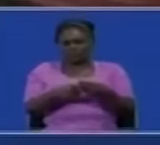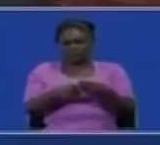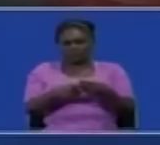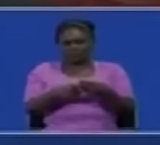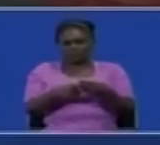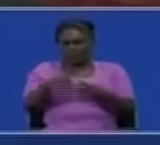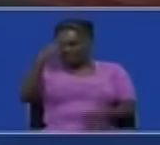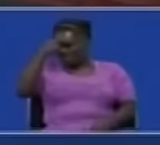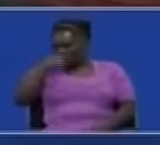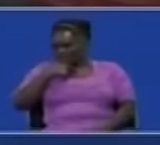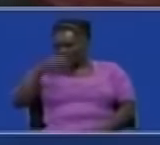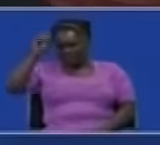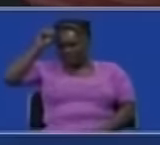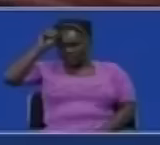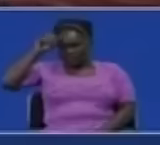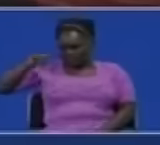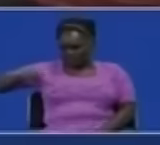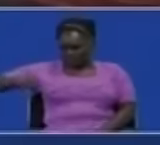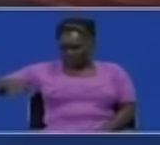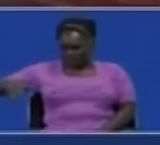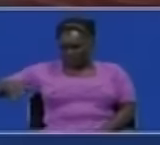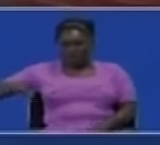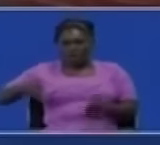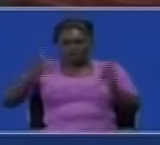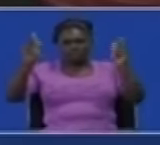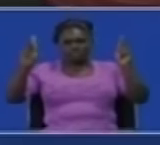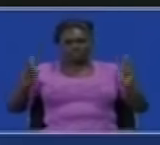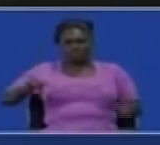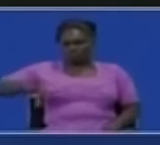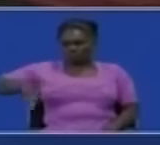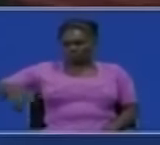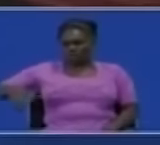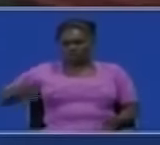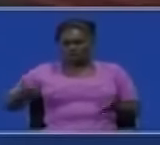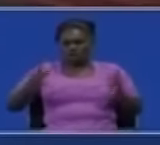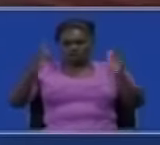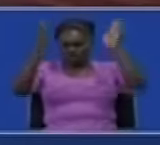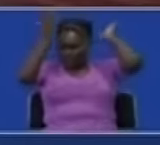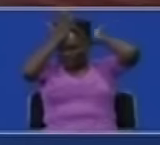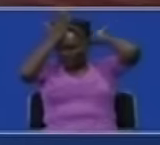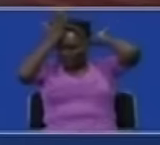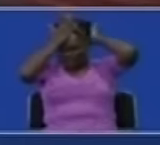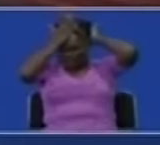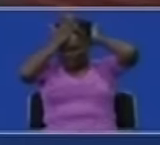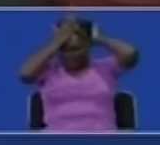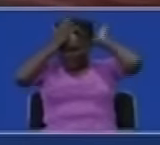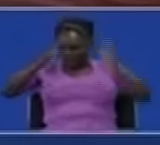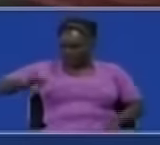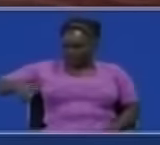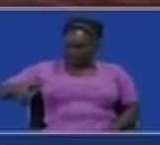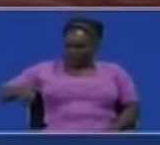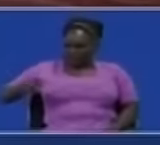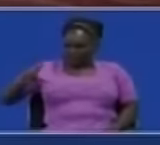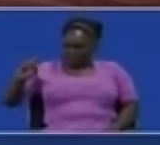is in Thika town, or is in Kisumu town, or is in Kakamega town. The